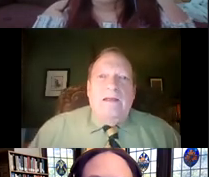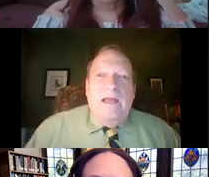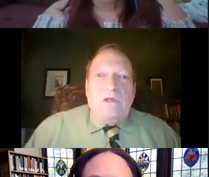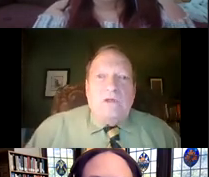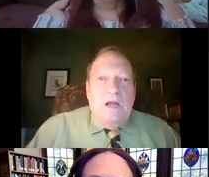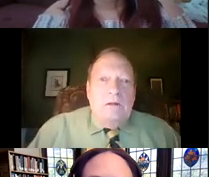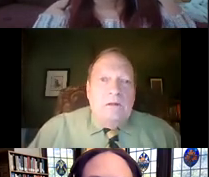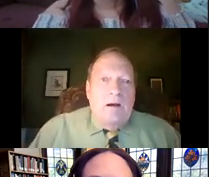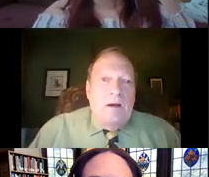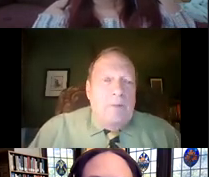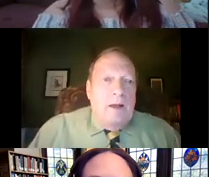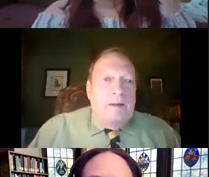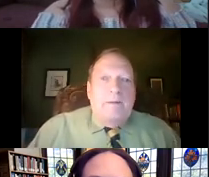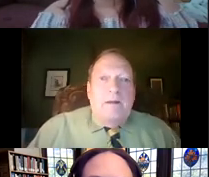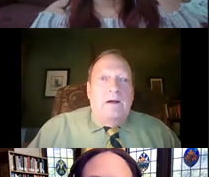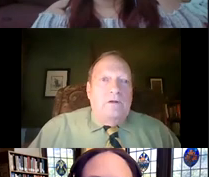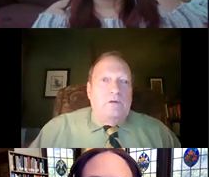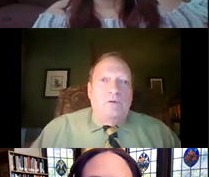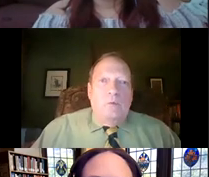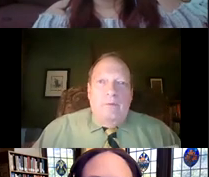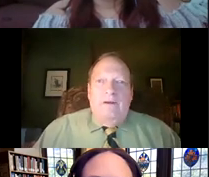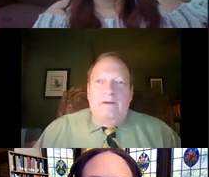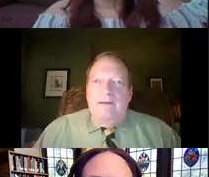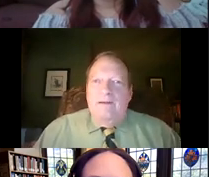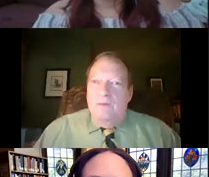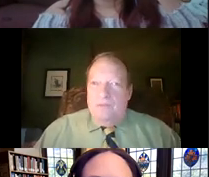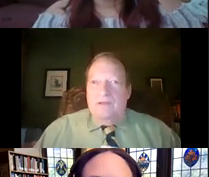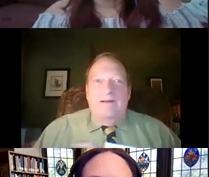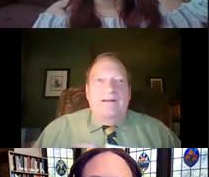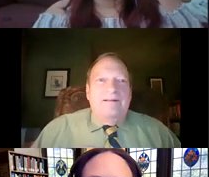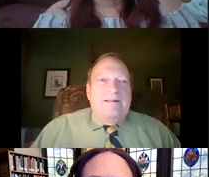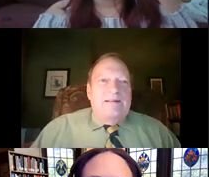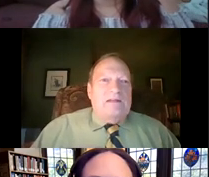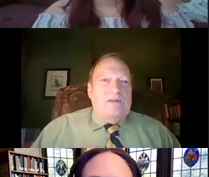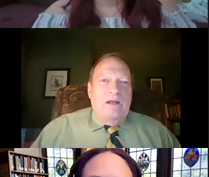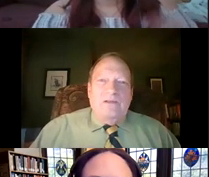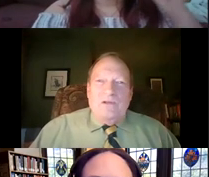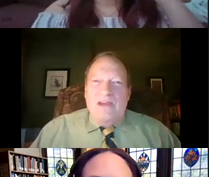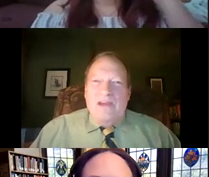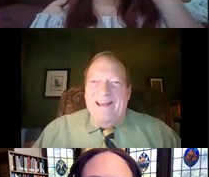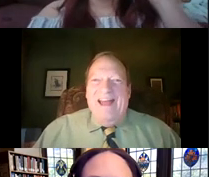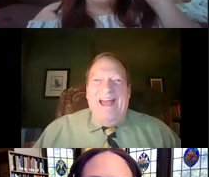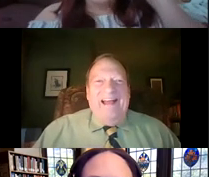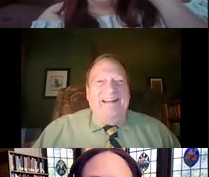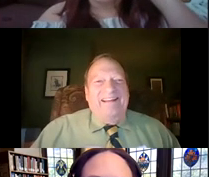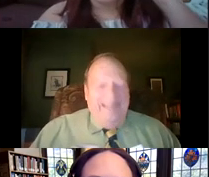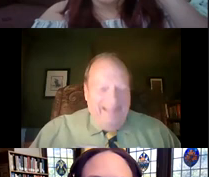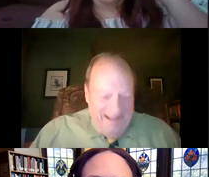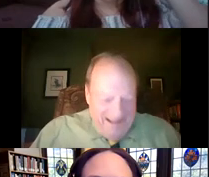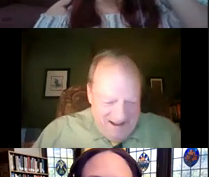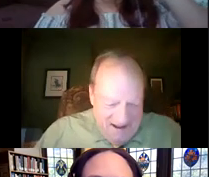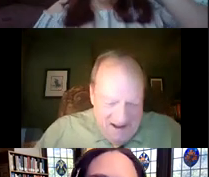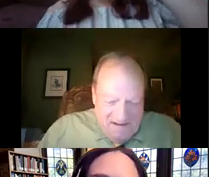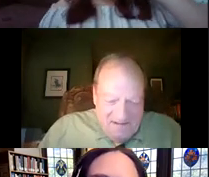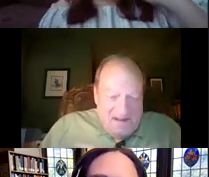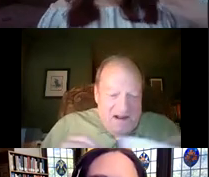a daisy chain carried by junior women. Again, whoops, that's not a daisy chain.